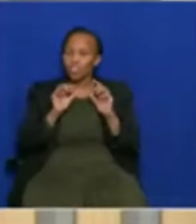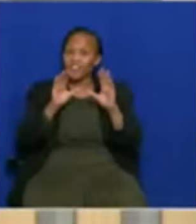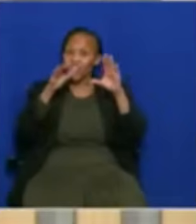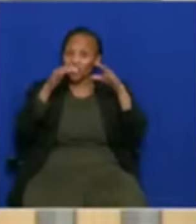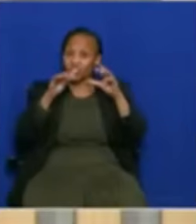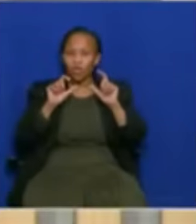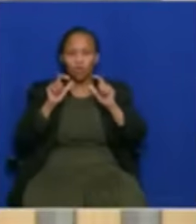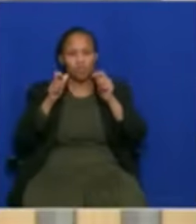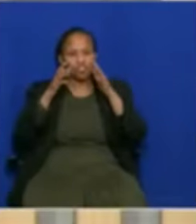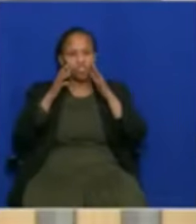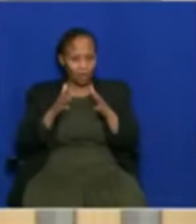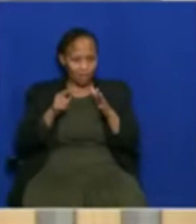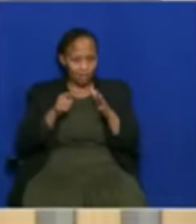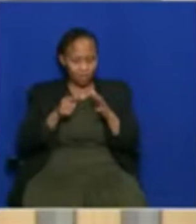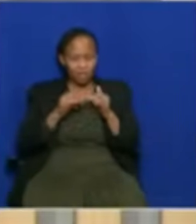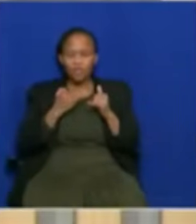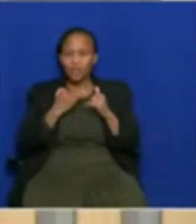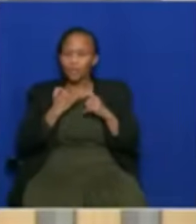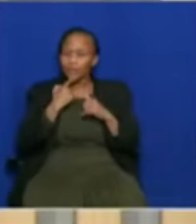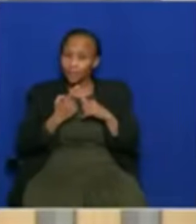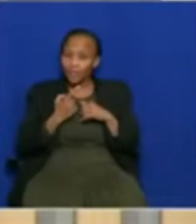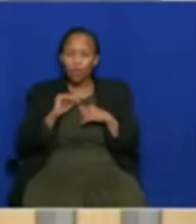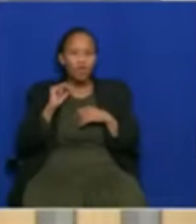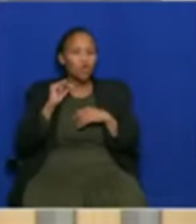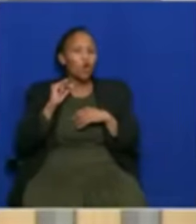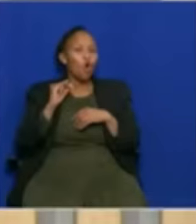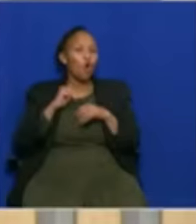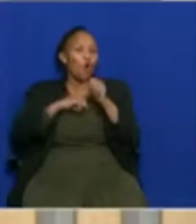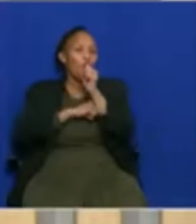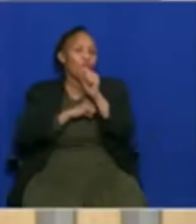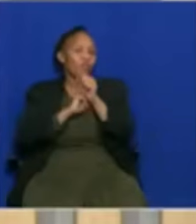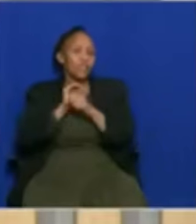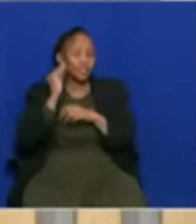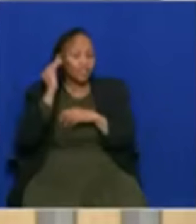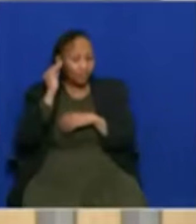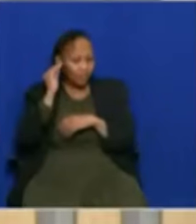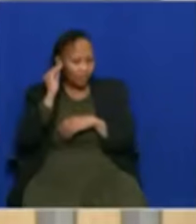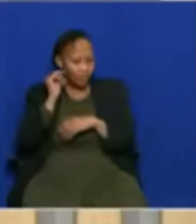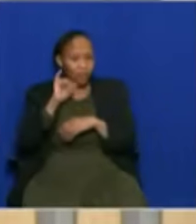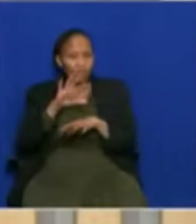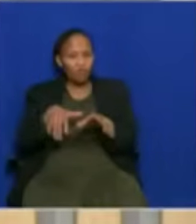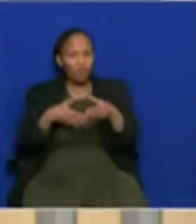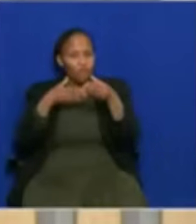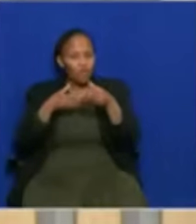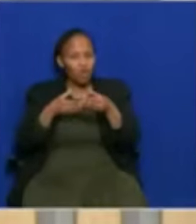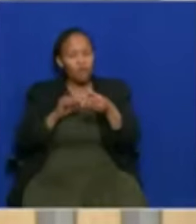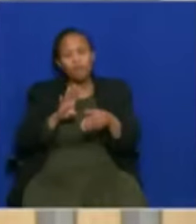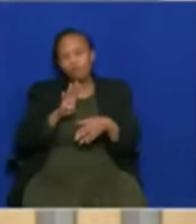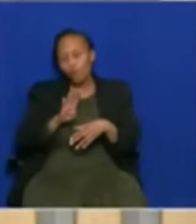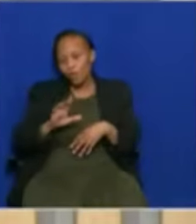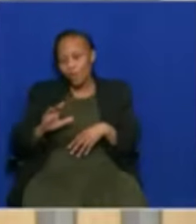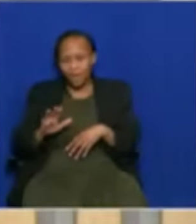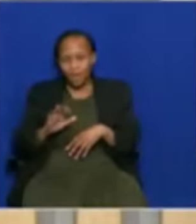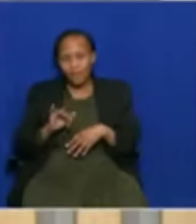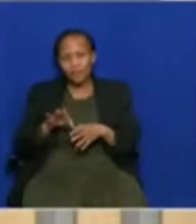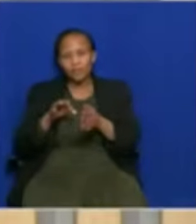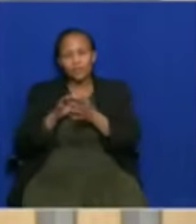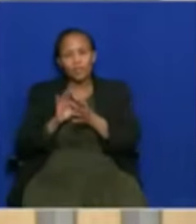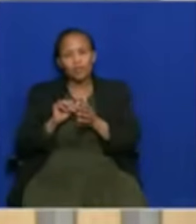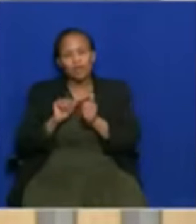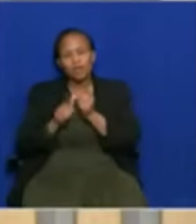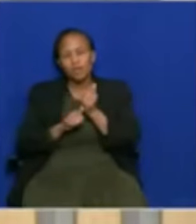your office information note 451 volume 49, signed by the Deputy National Commissioner Crime Detection